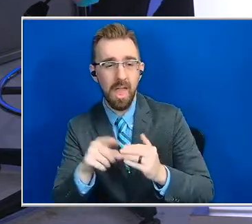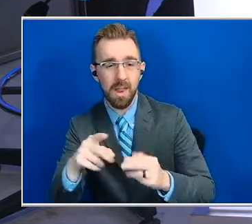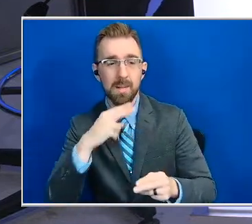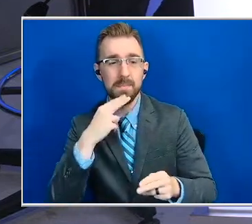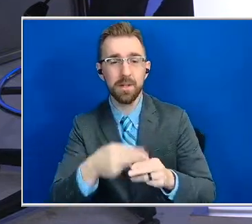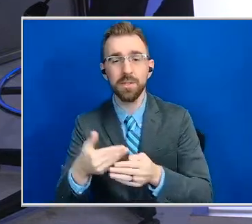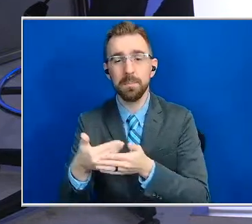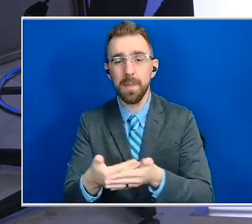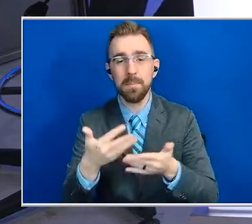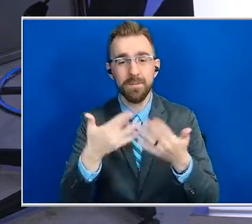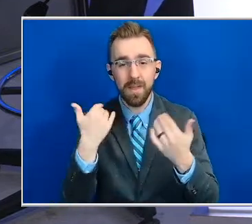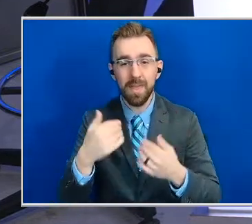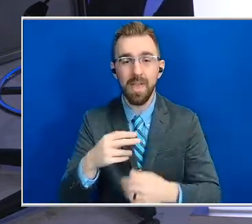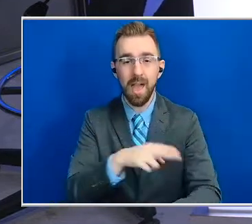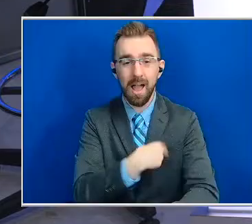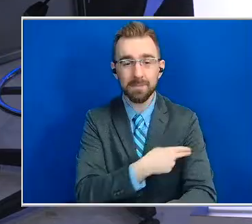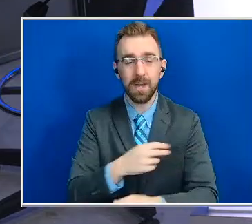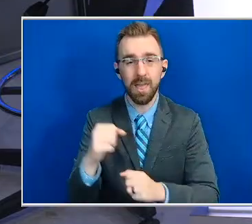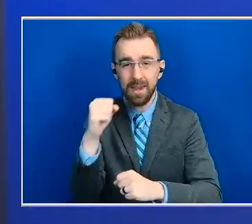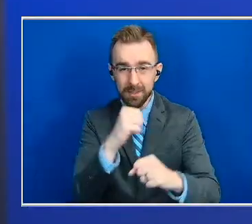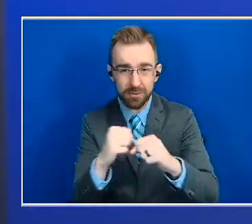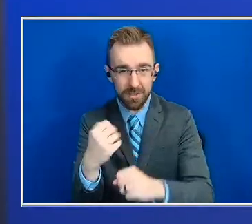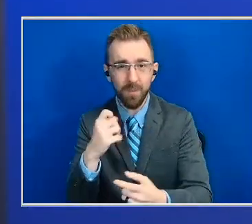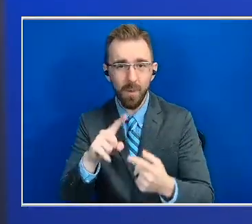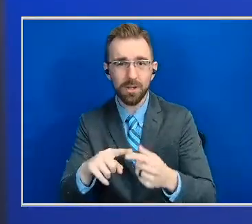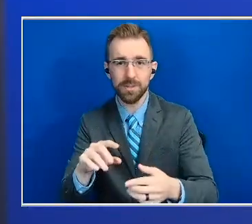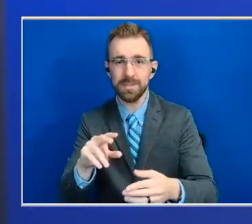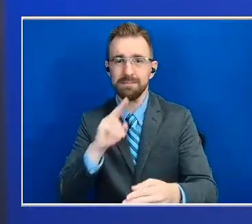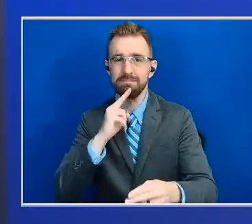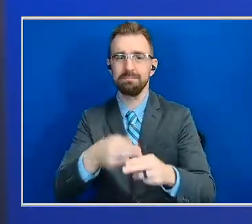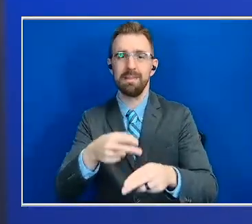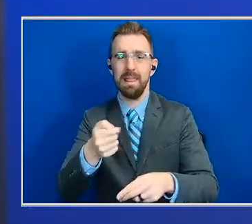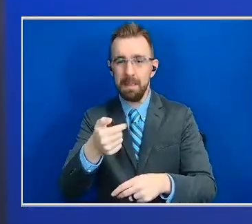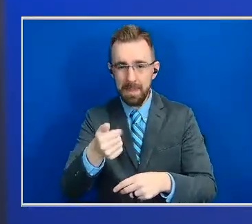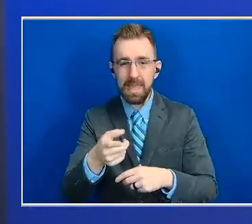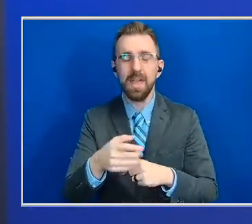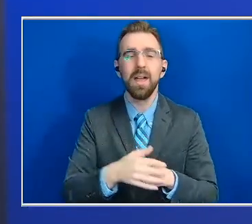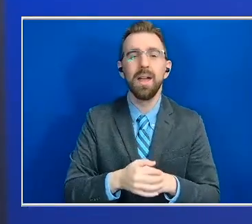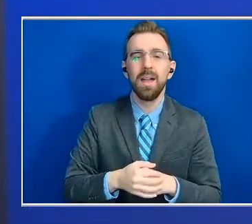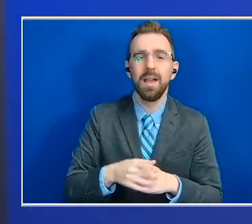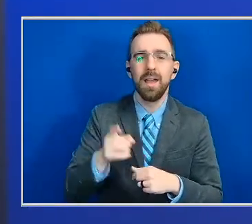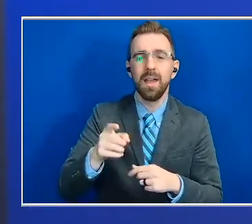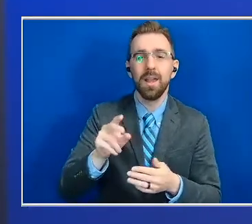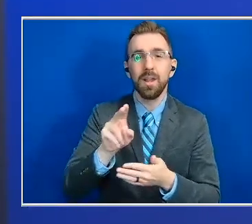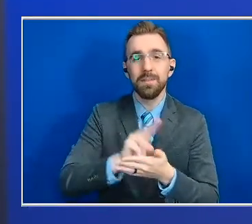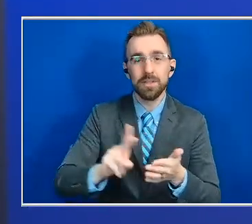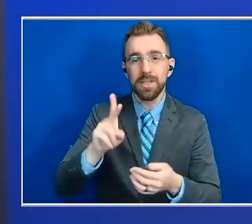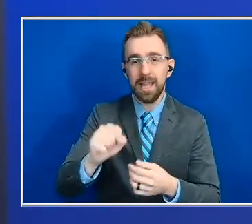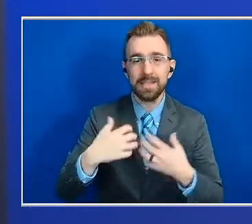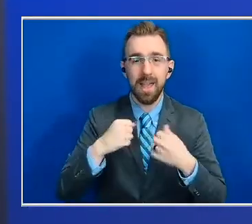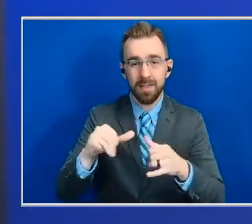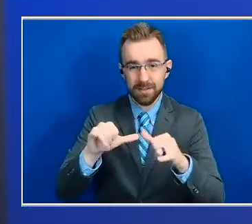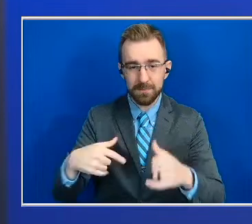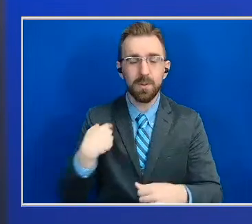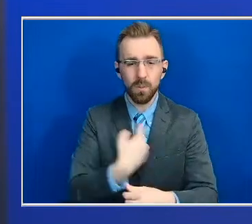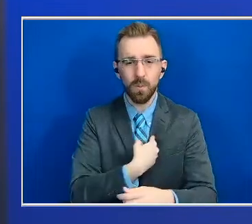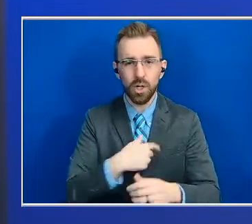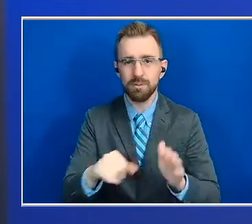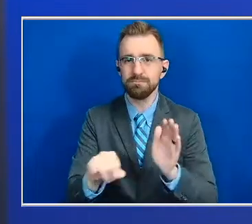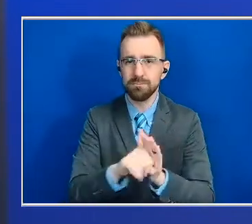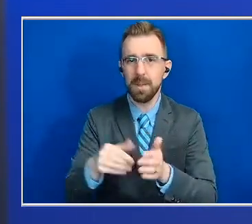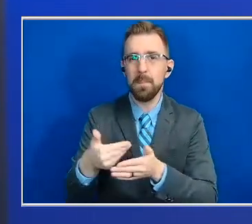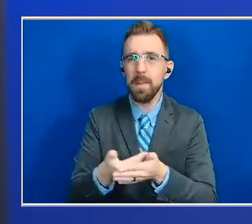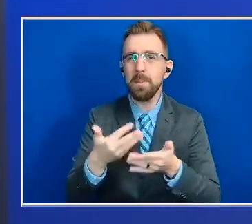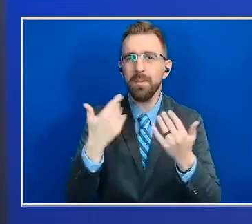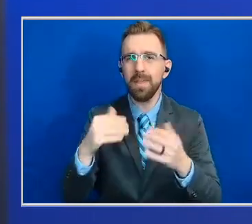Hospital Initiative, and I do want to speak to that a little bit. So at the University of Kansas Health System, we are a designated baby-friendly facility, and that